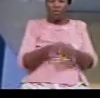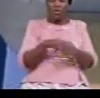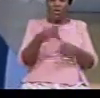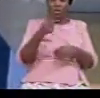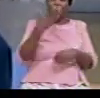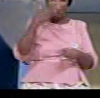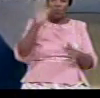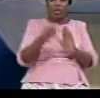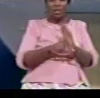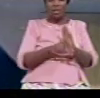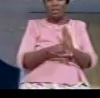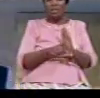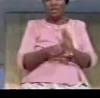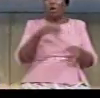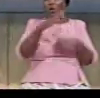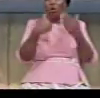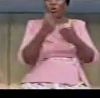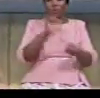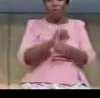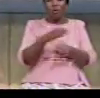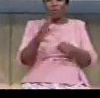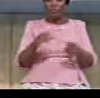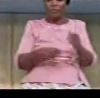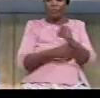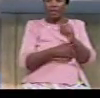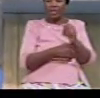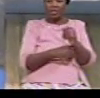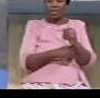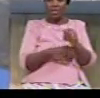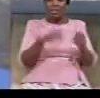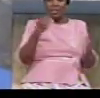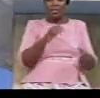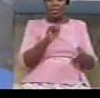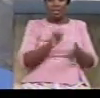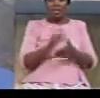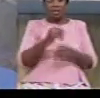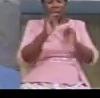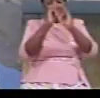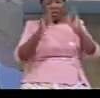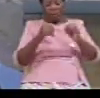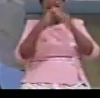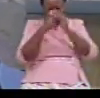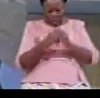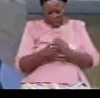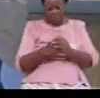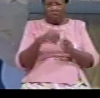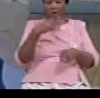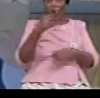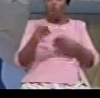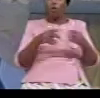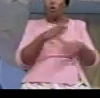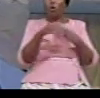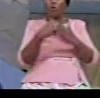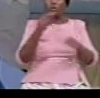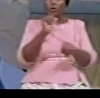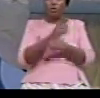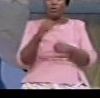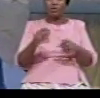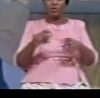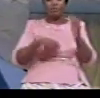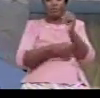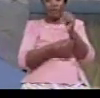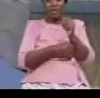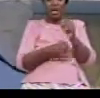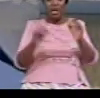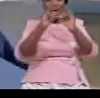wickedness, all the works of the flesh, the idol worship, all the works of the flesh,